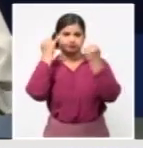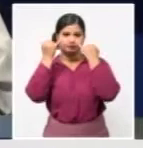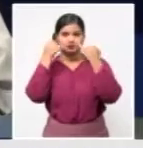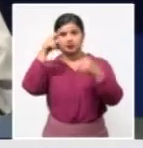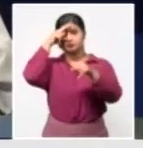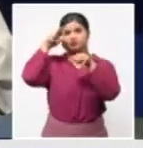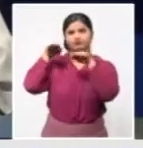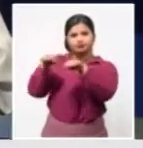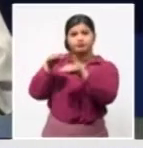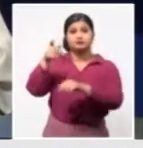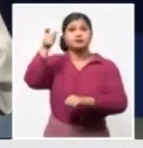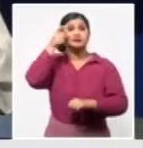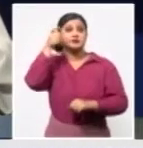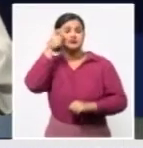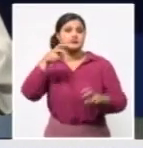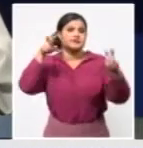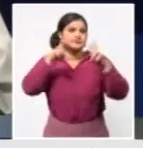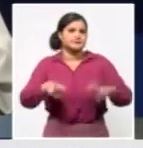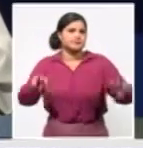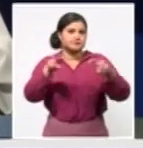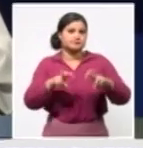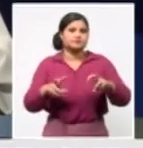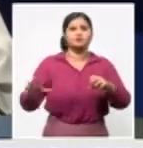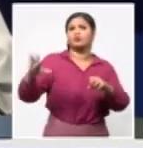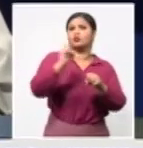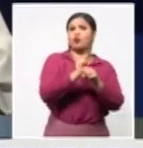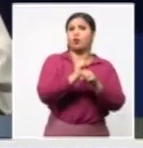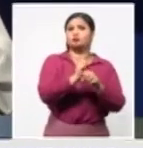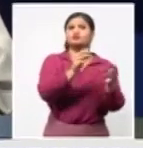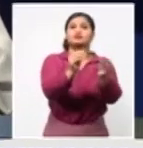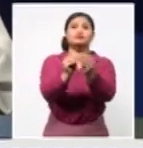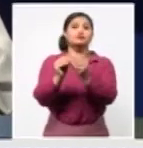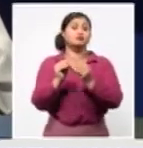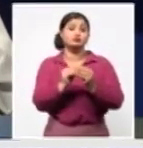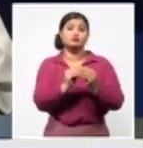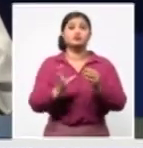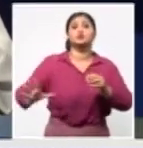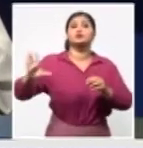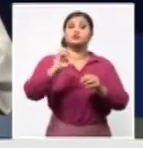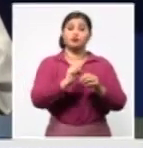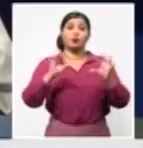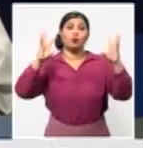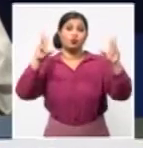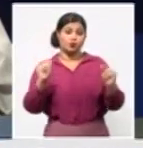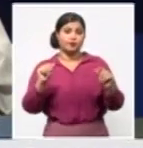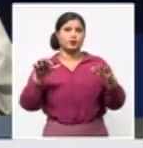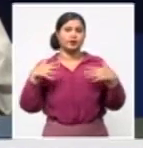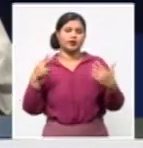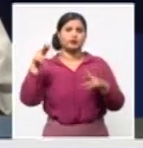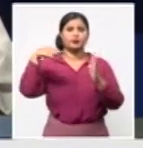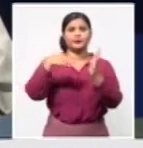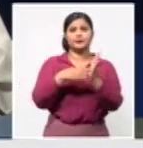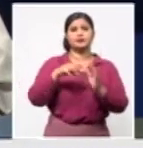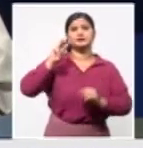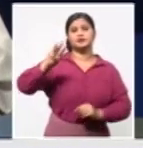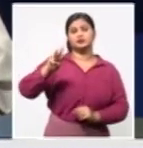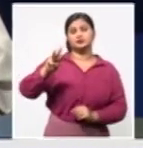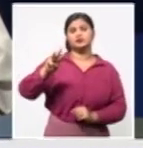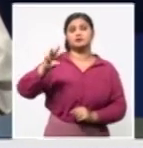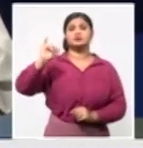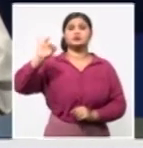in the country, have tested positive as confirmed case contacts. One of the 2 cases confirmed